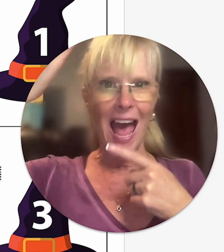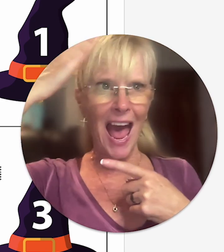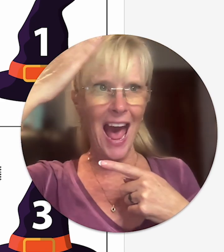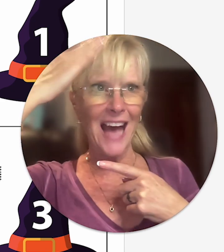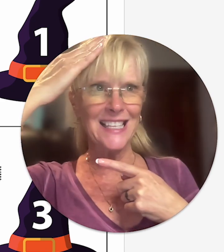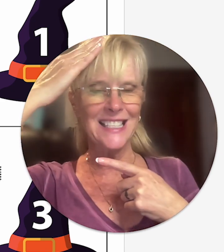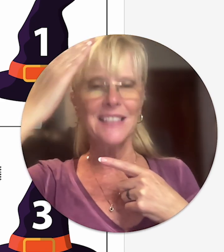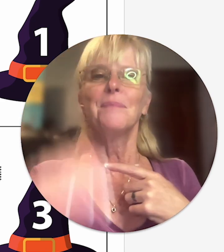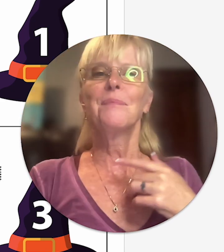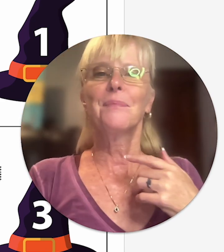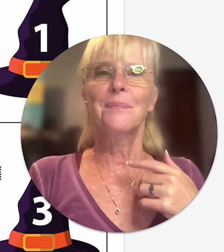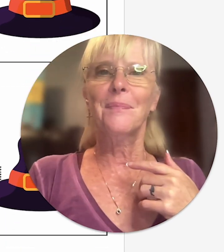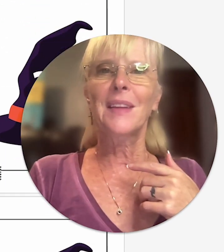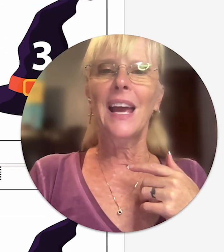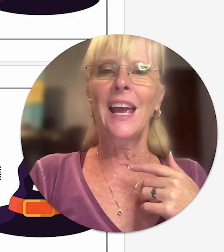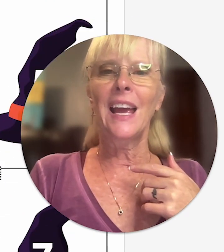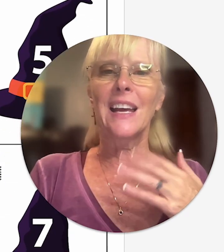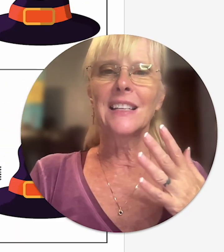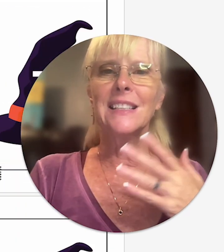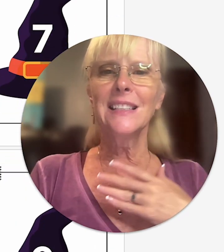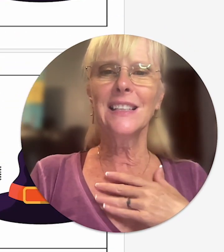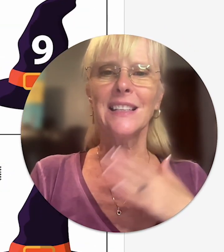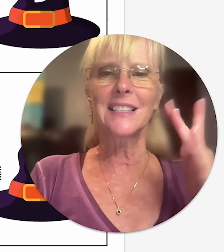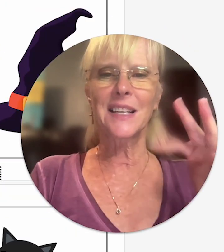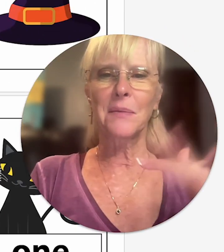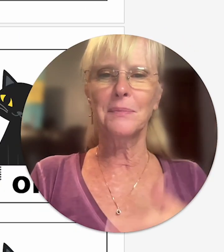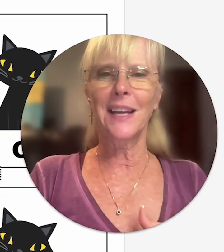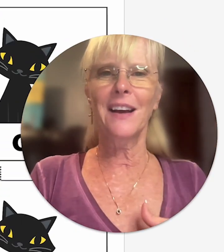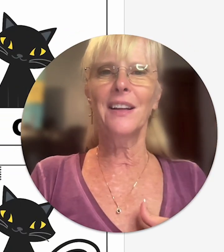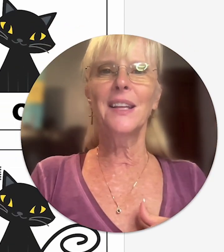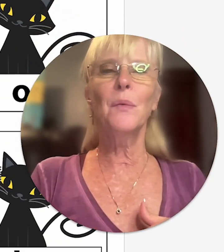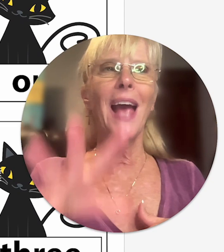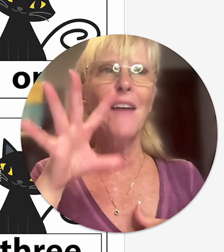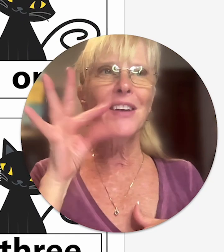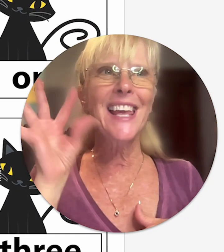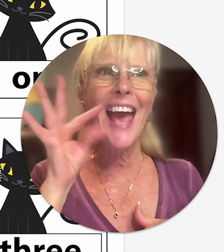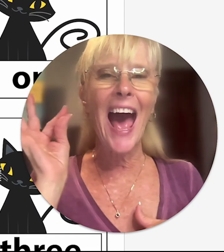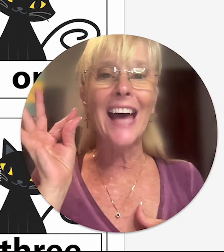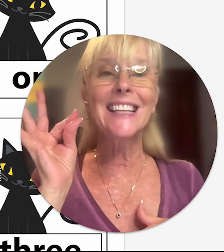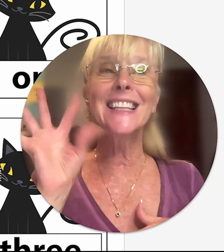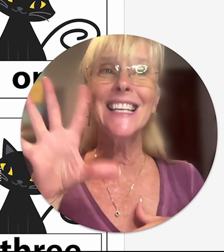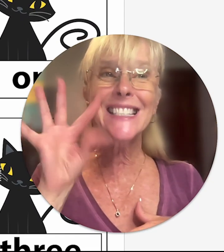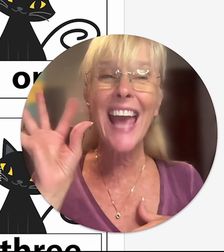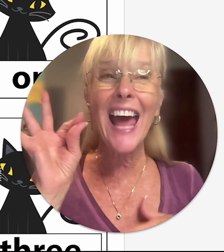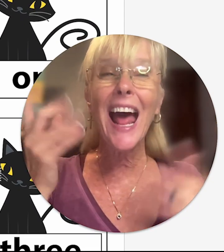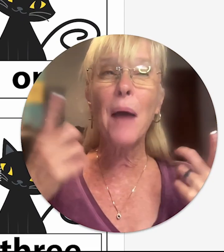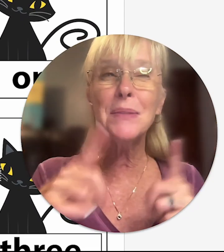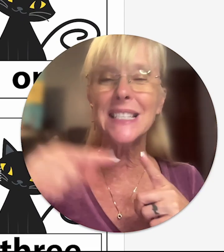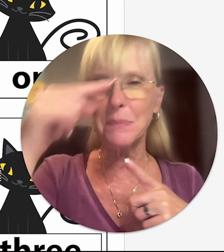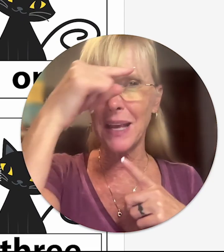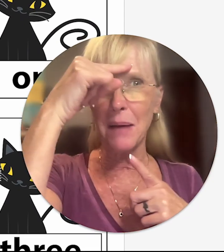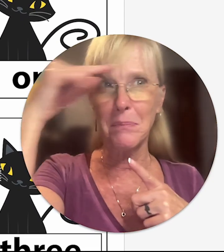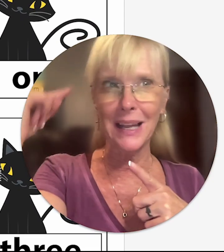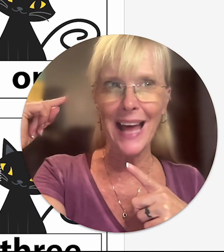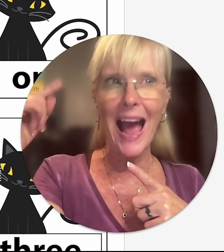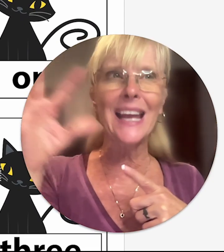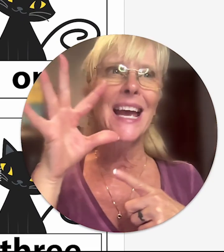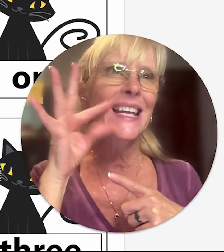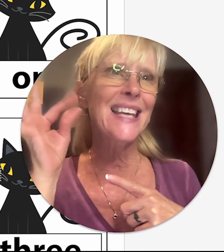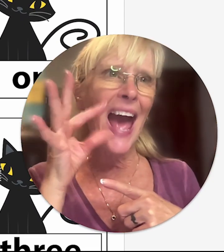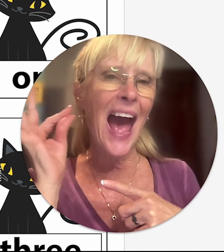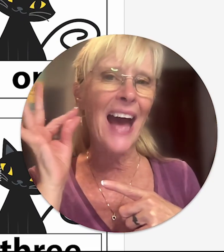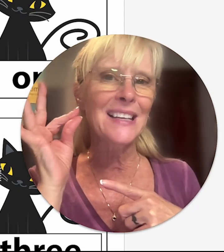witch's hat. And let's come down. Then we have a cat, and this cat happens to be a